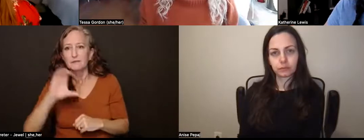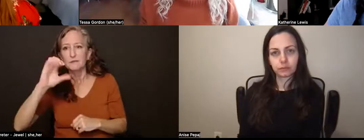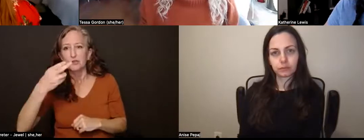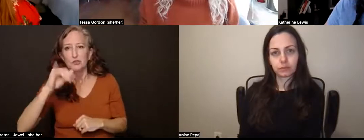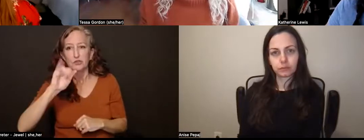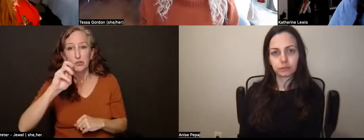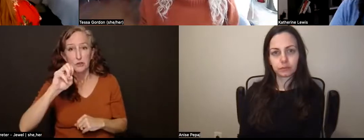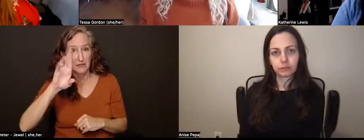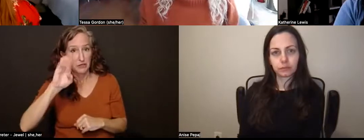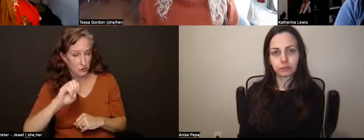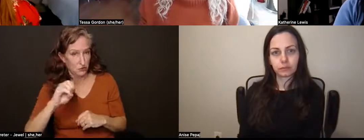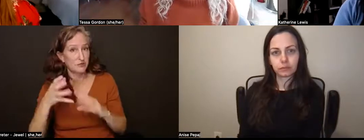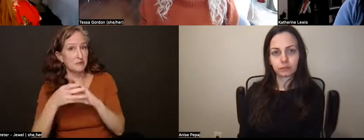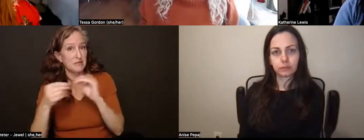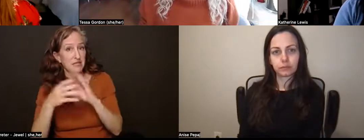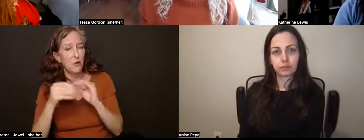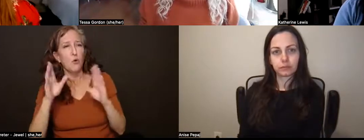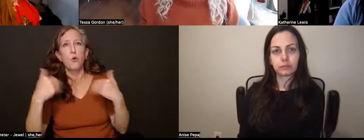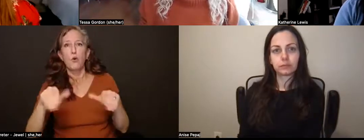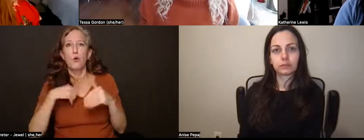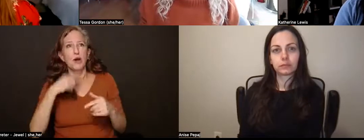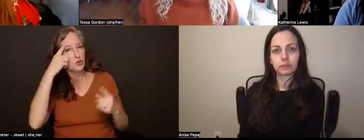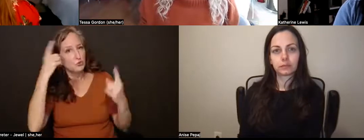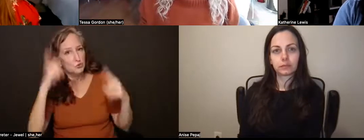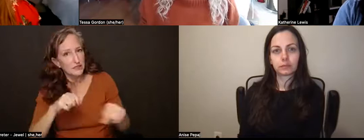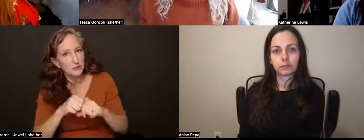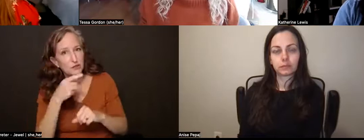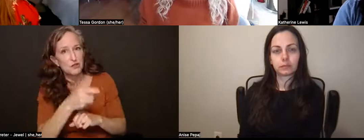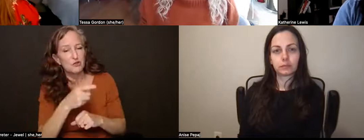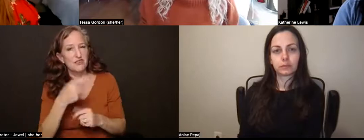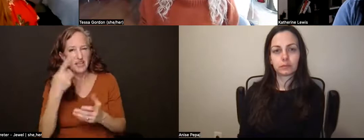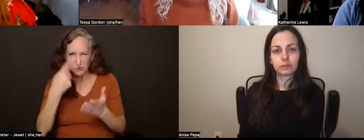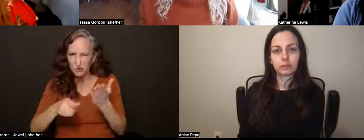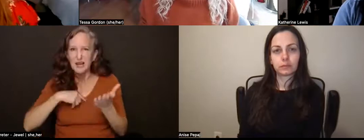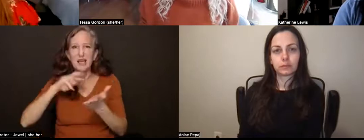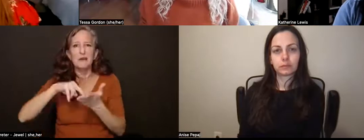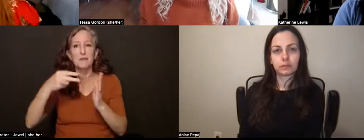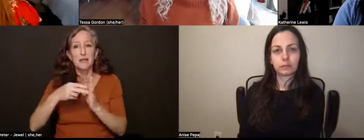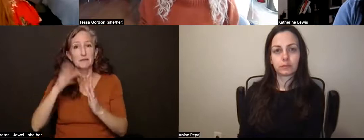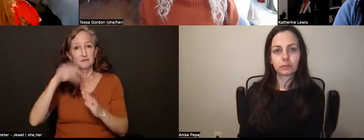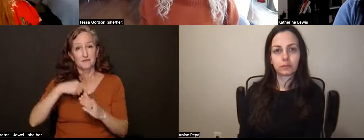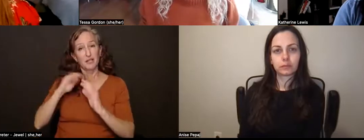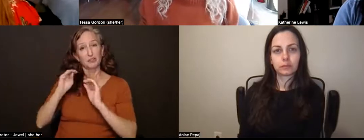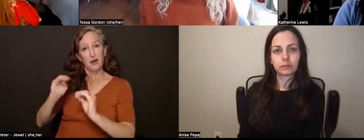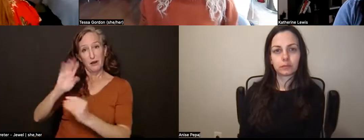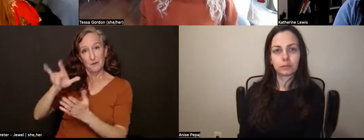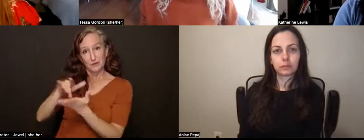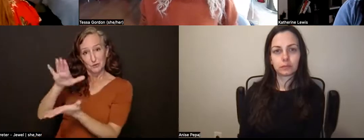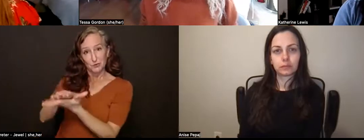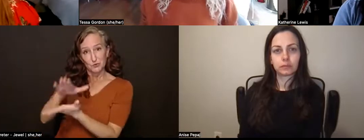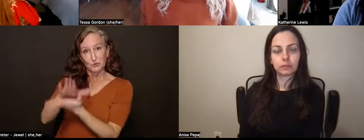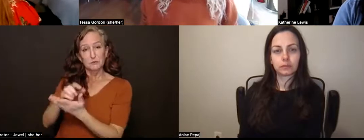speaking. I agree with Nichole, you know, and that's what I meant when I said that we have to start. I taught middle school, so I would love to have